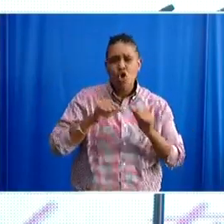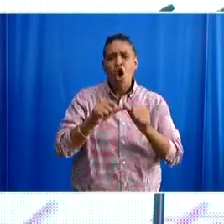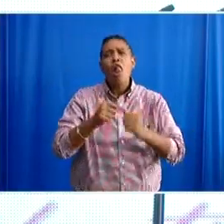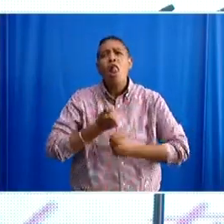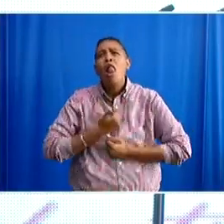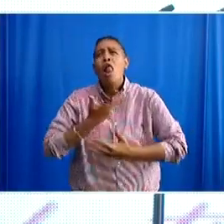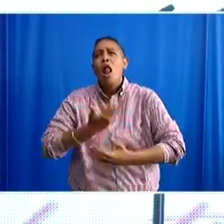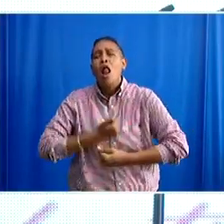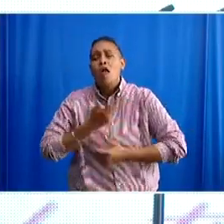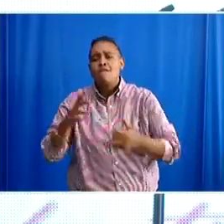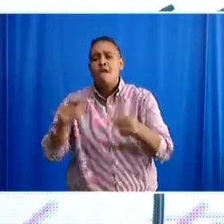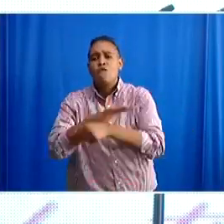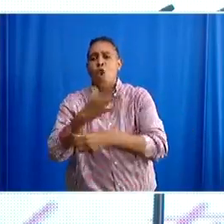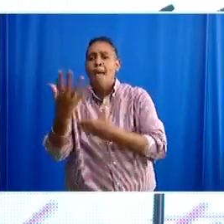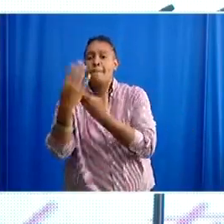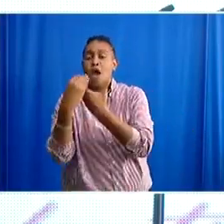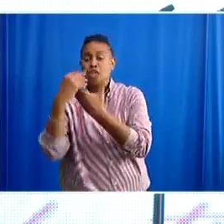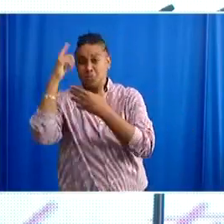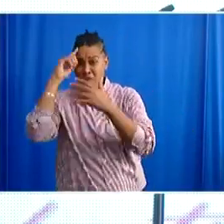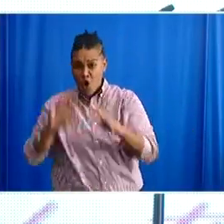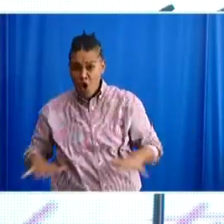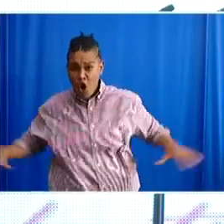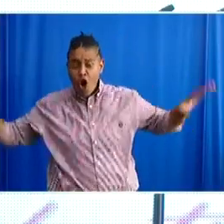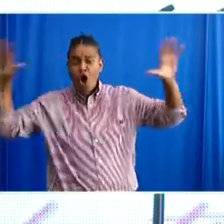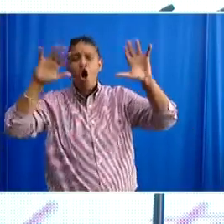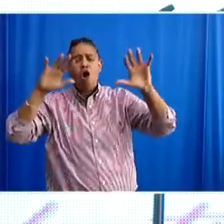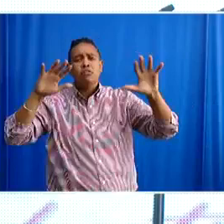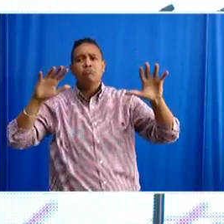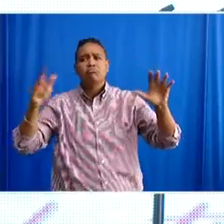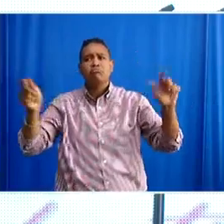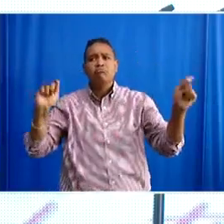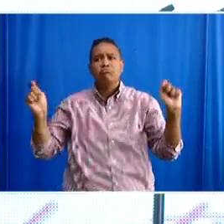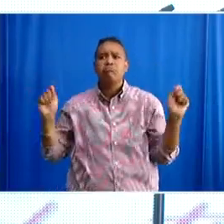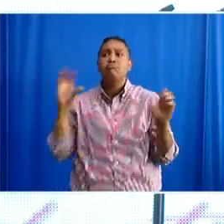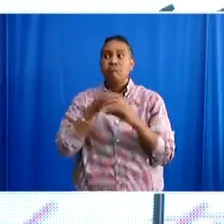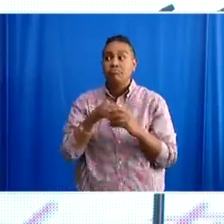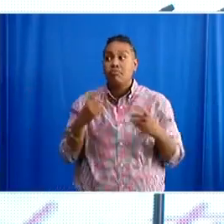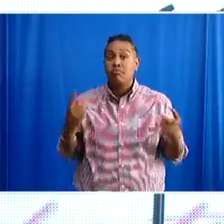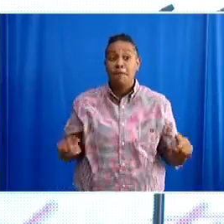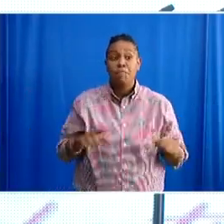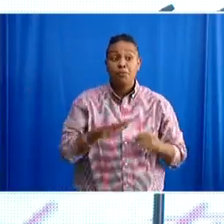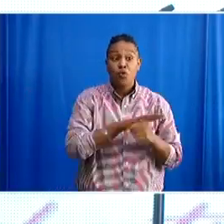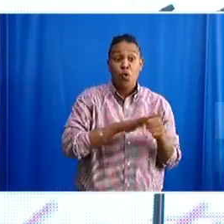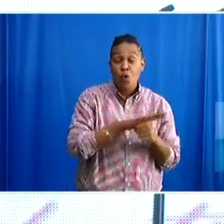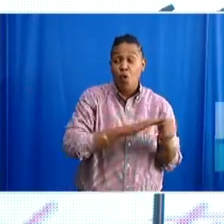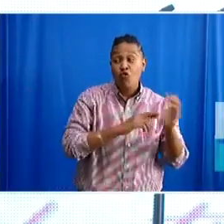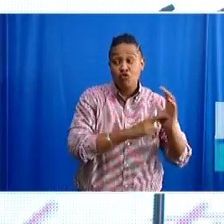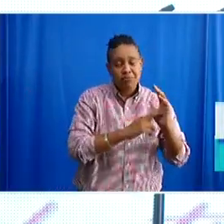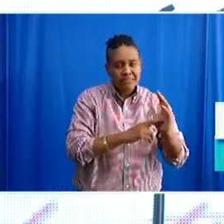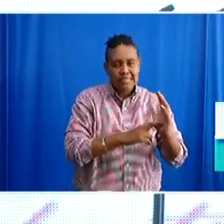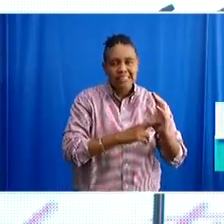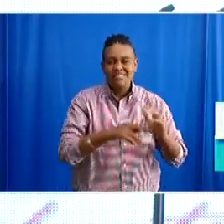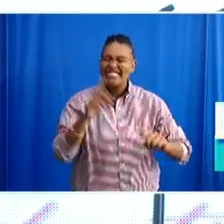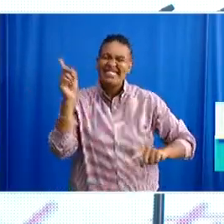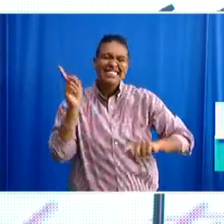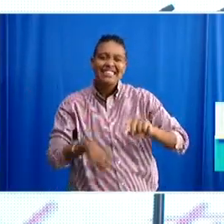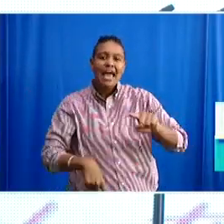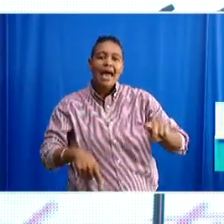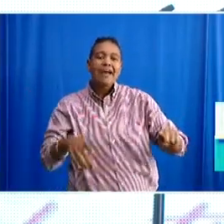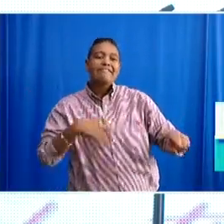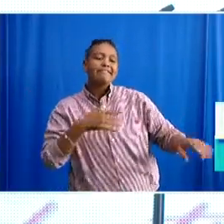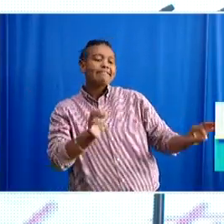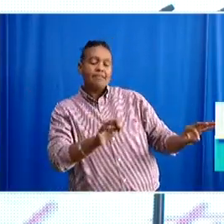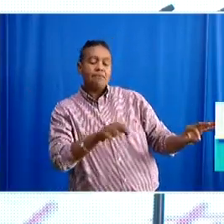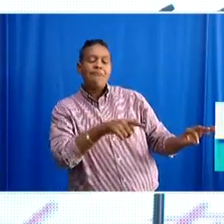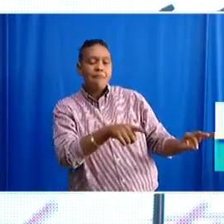for full participation from all stakeholders, local representatives, cannot be